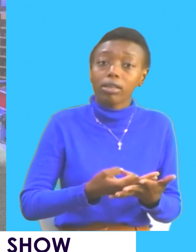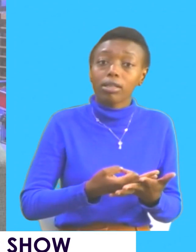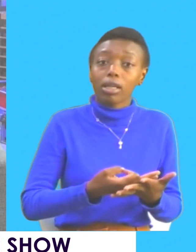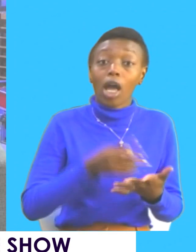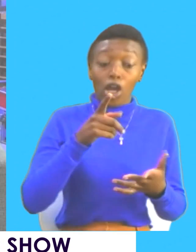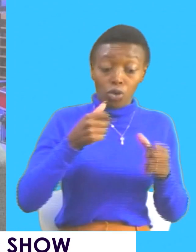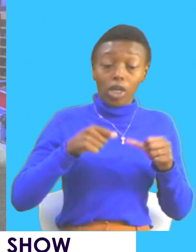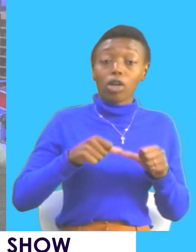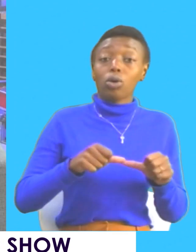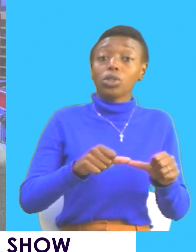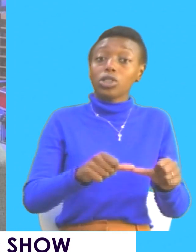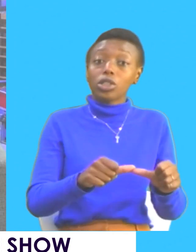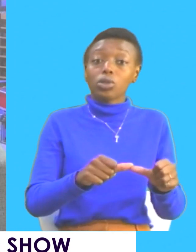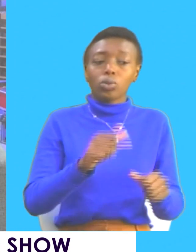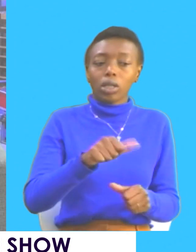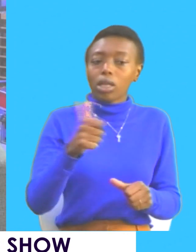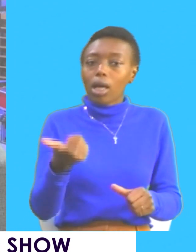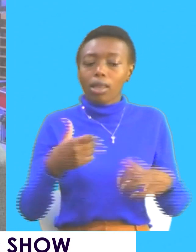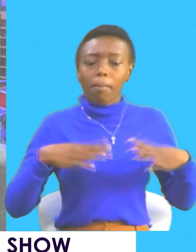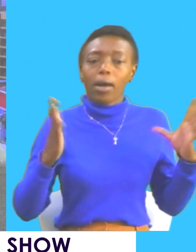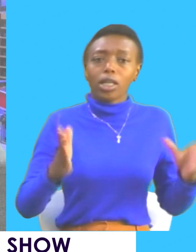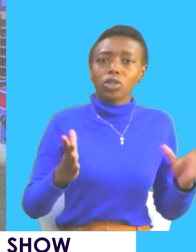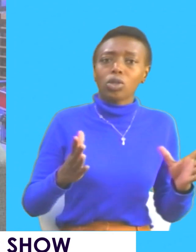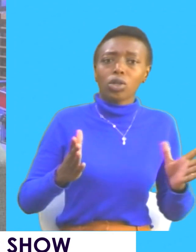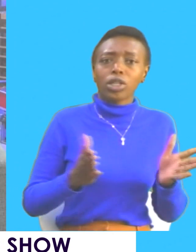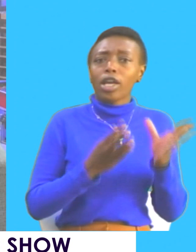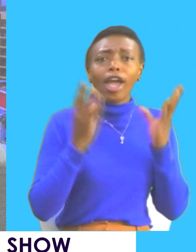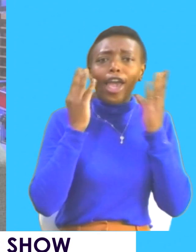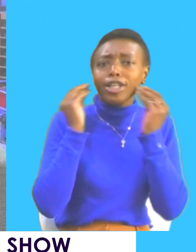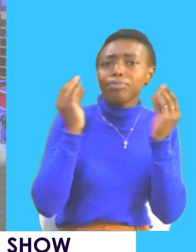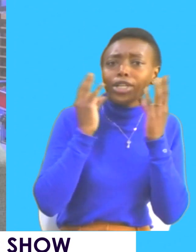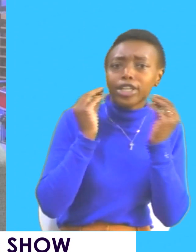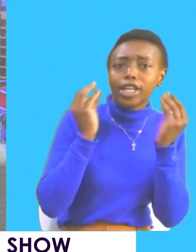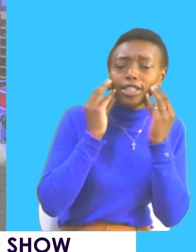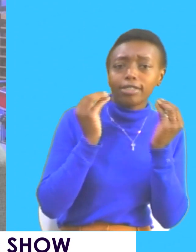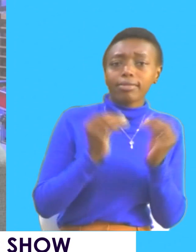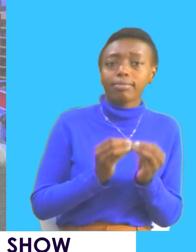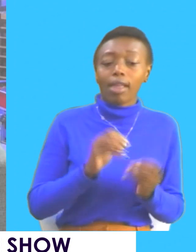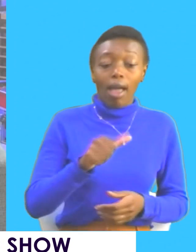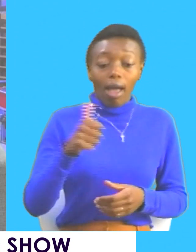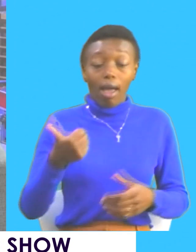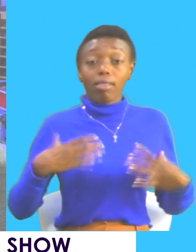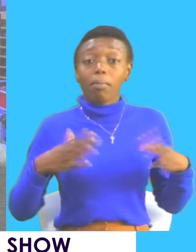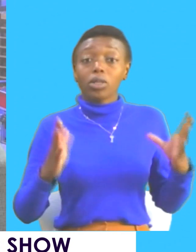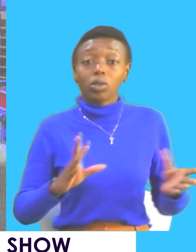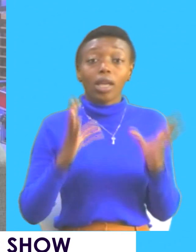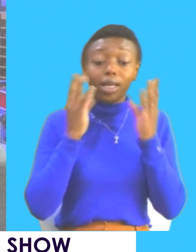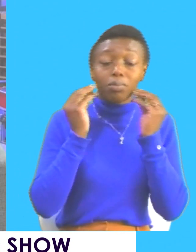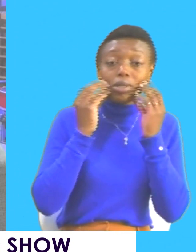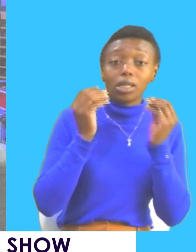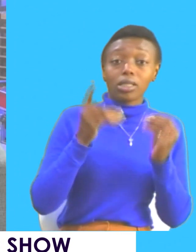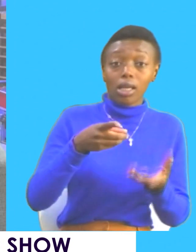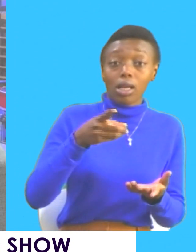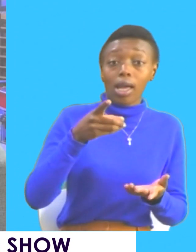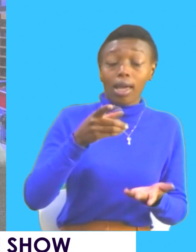with someone's experience. Someone's experience can be your learning point.